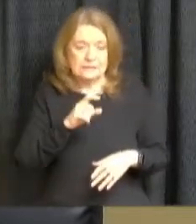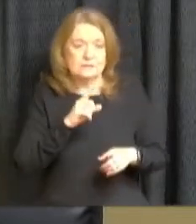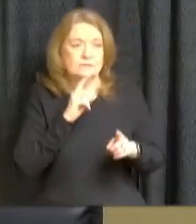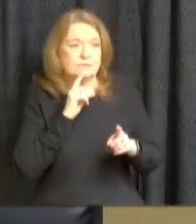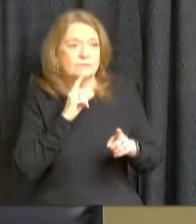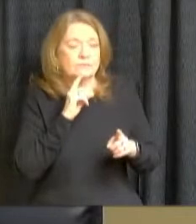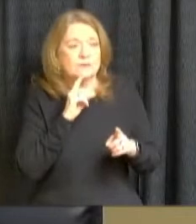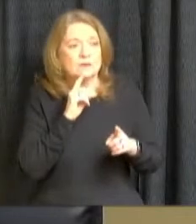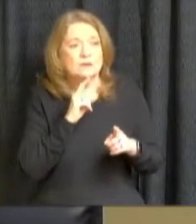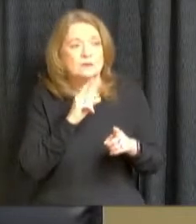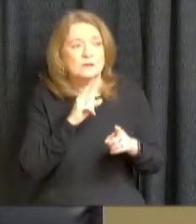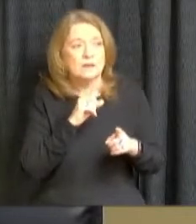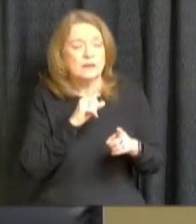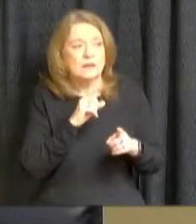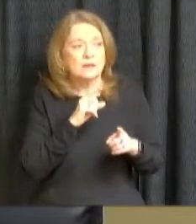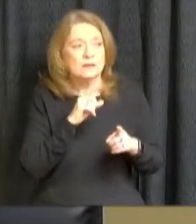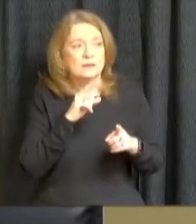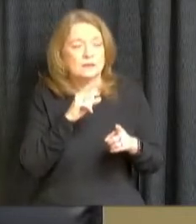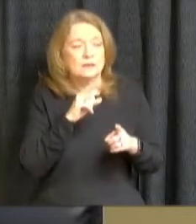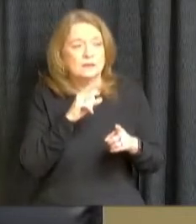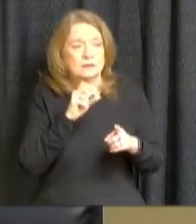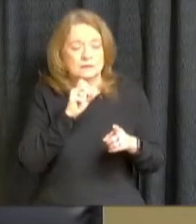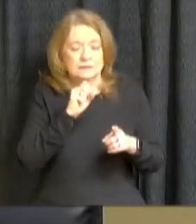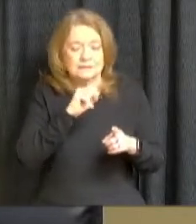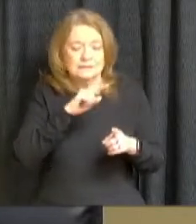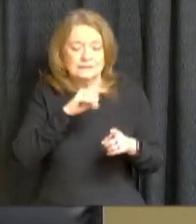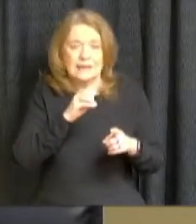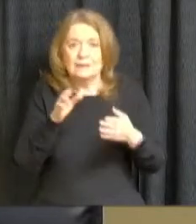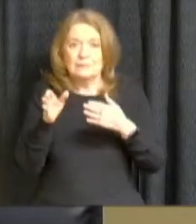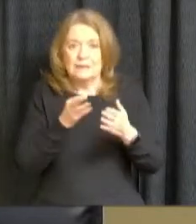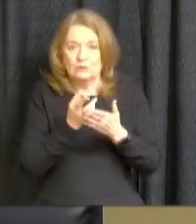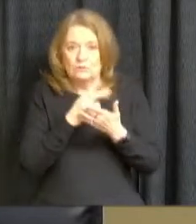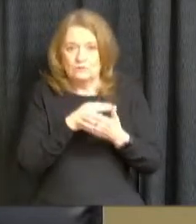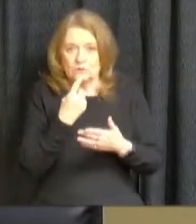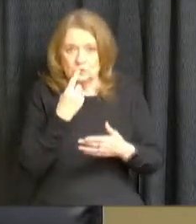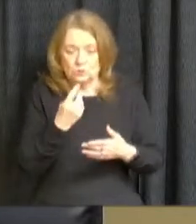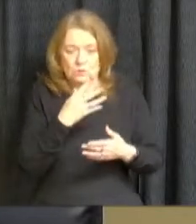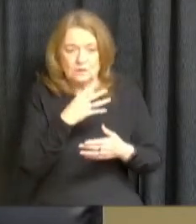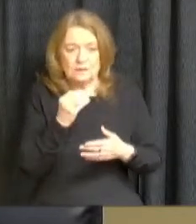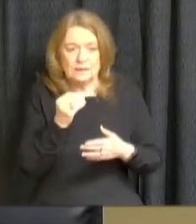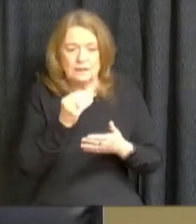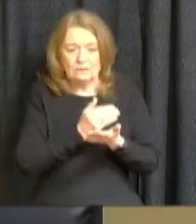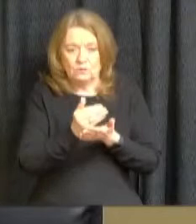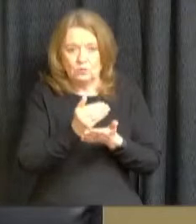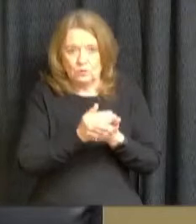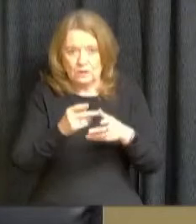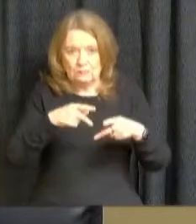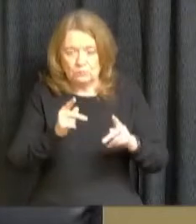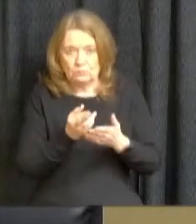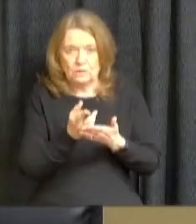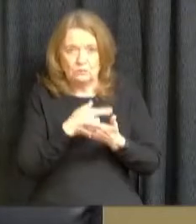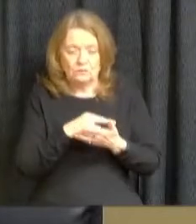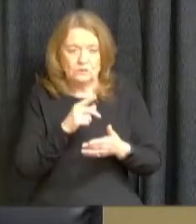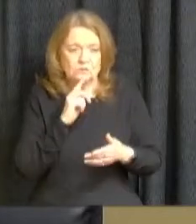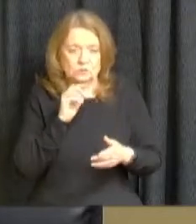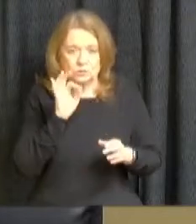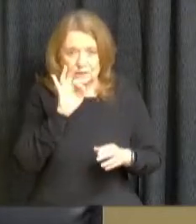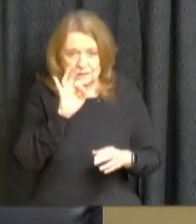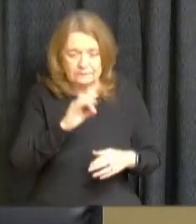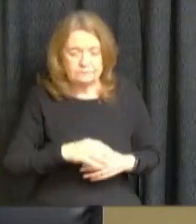preliminary subdivisions 1, site plan reviews 1, and the grading permit reviews were 9.